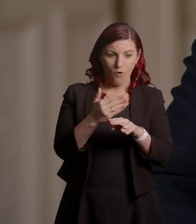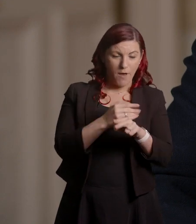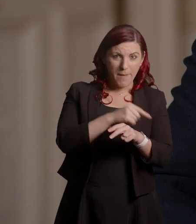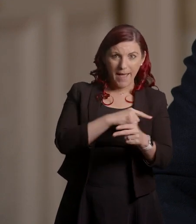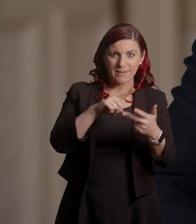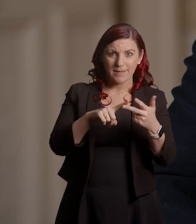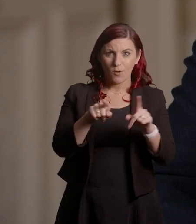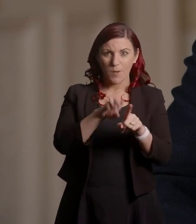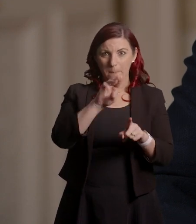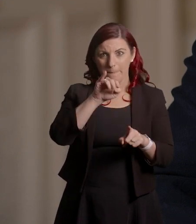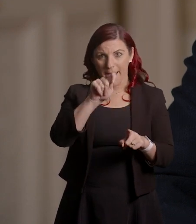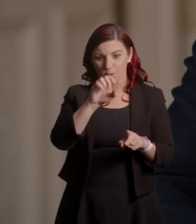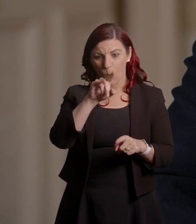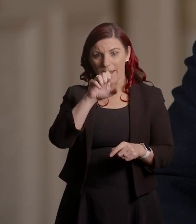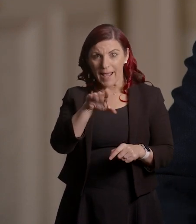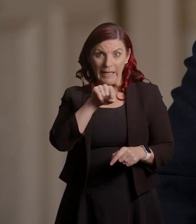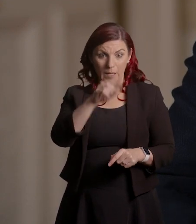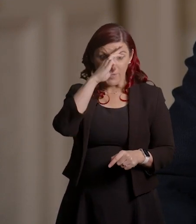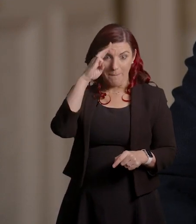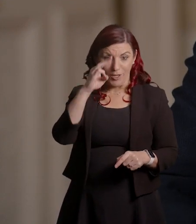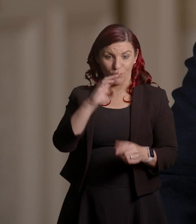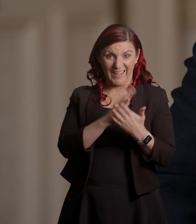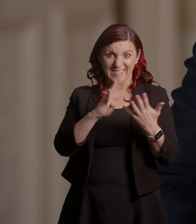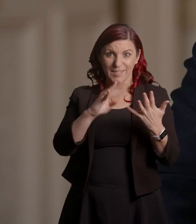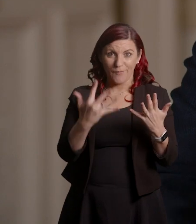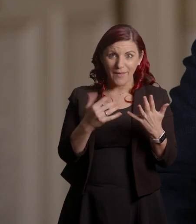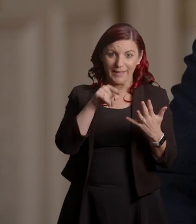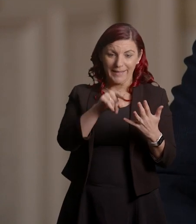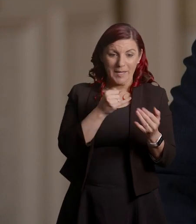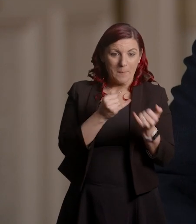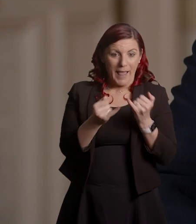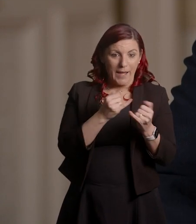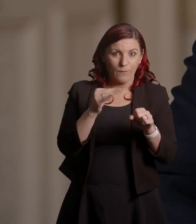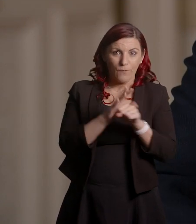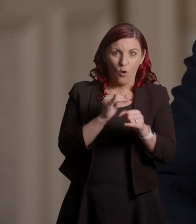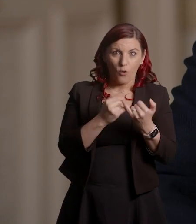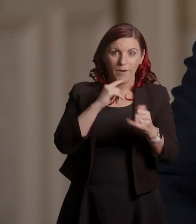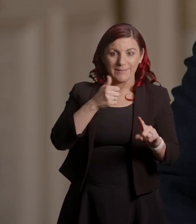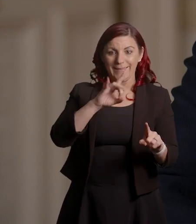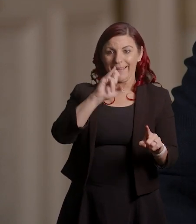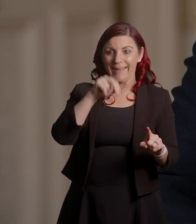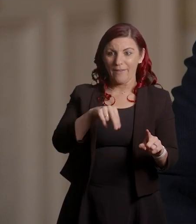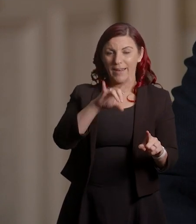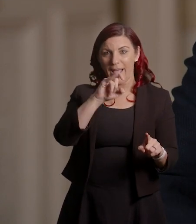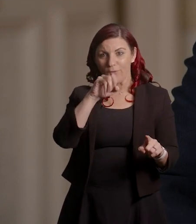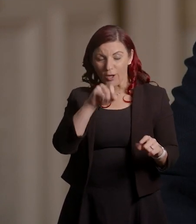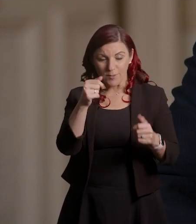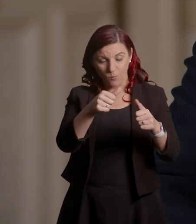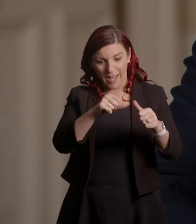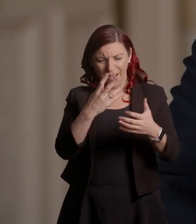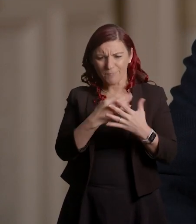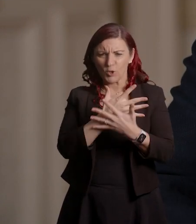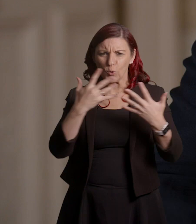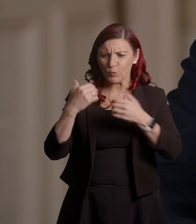before him, and obviously Pat O'Neill was the manager at that time, and he played under the great Kevin Heffernan himself. So